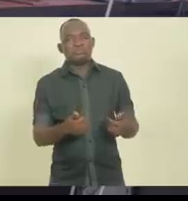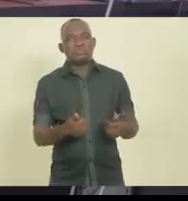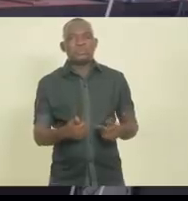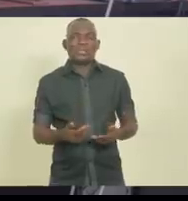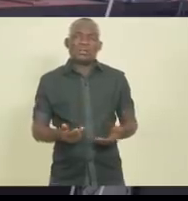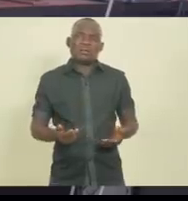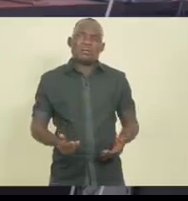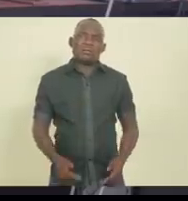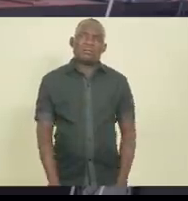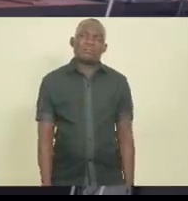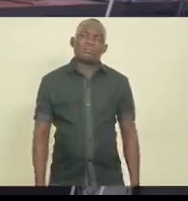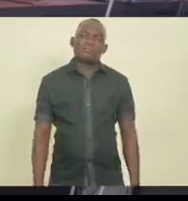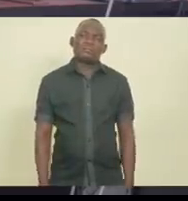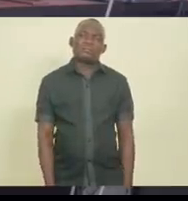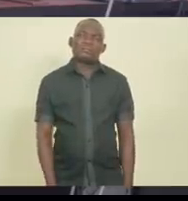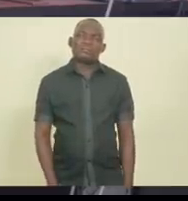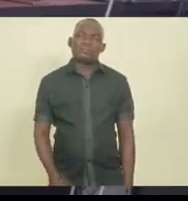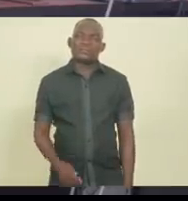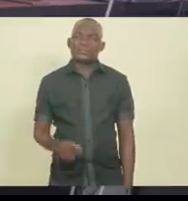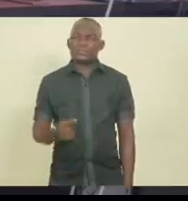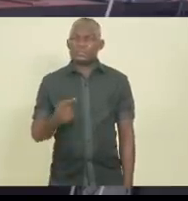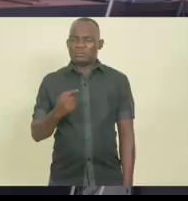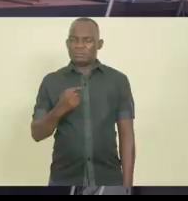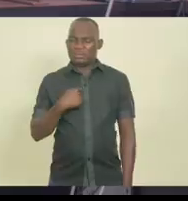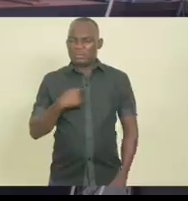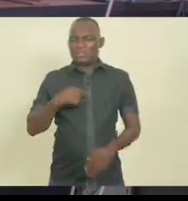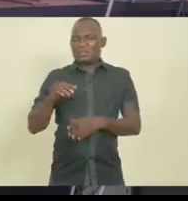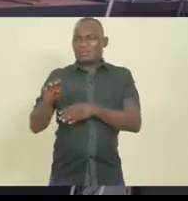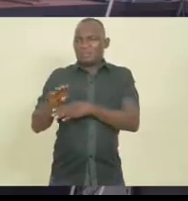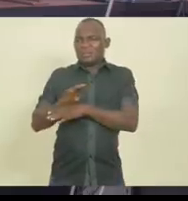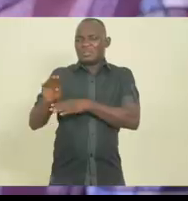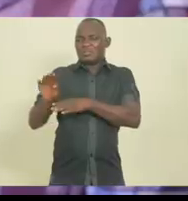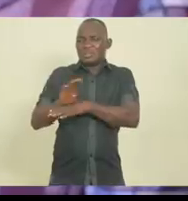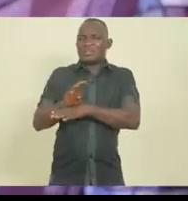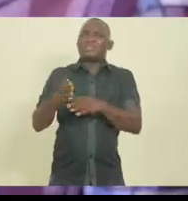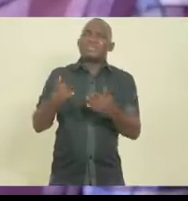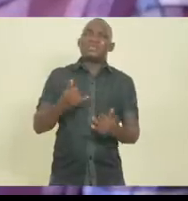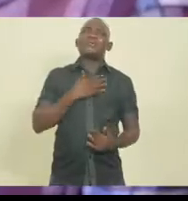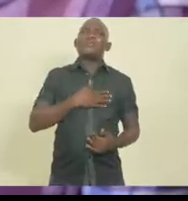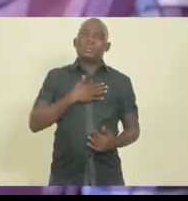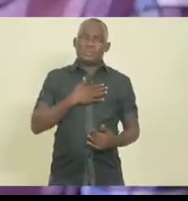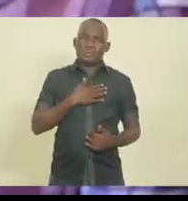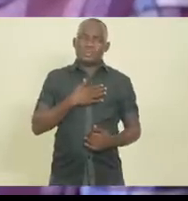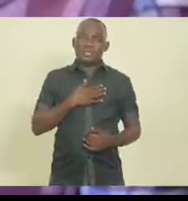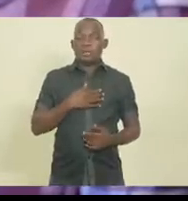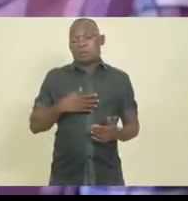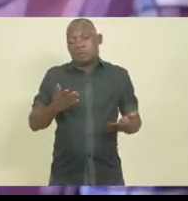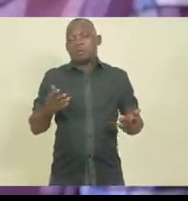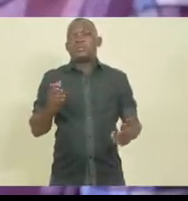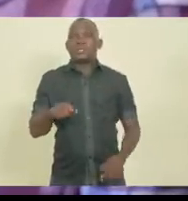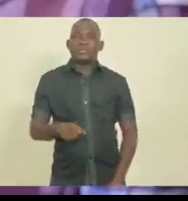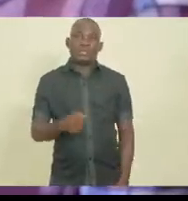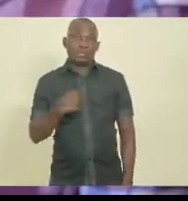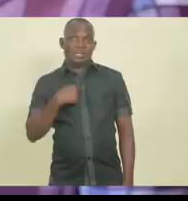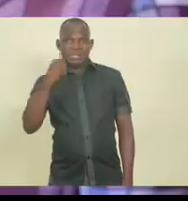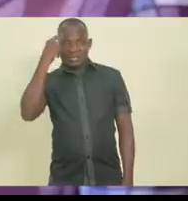Kobe. I'm very busy. Really, really busy. Of course. I